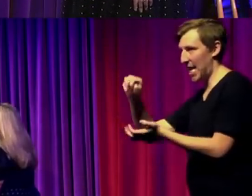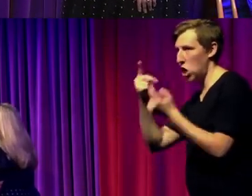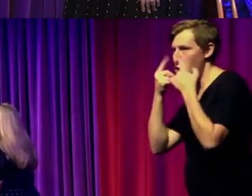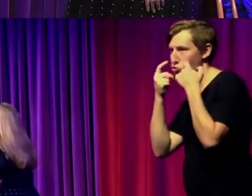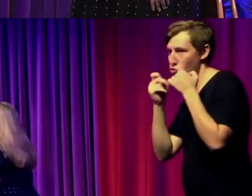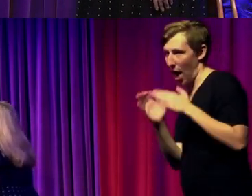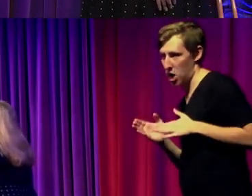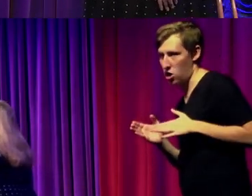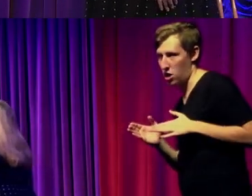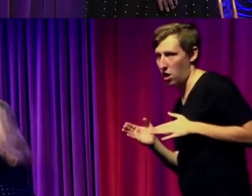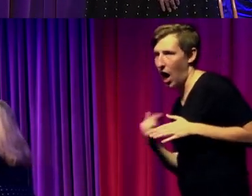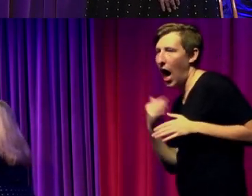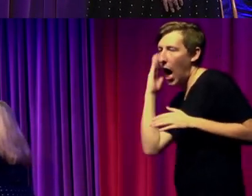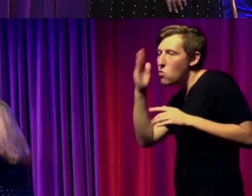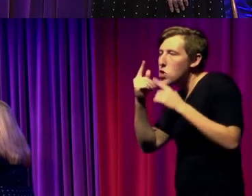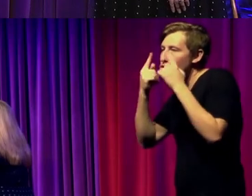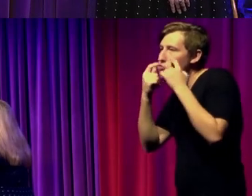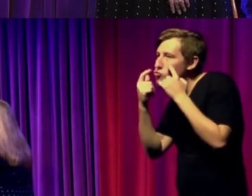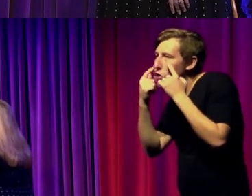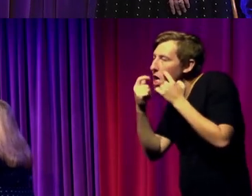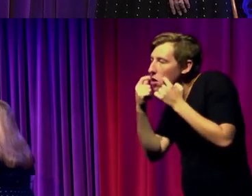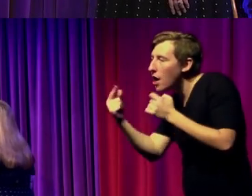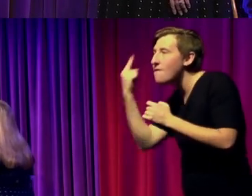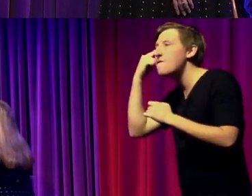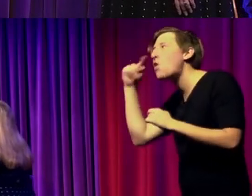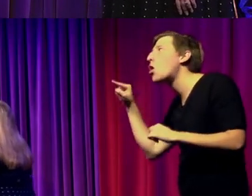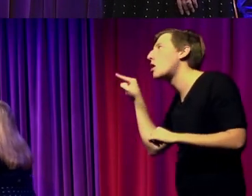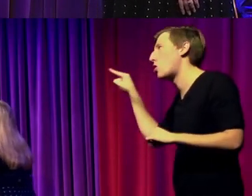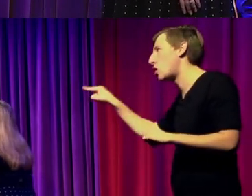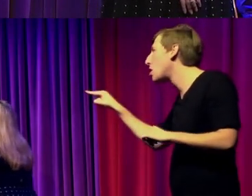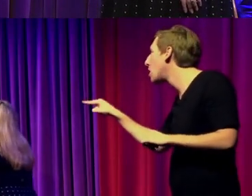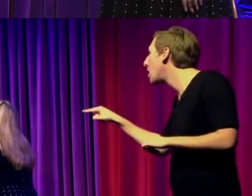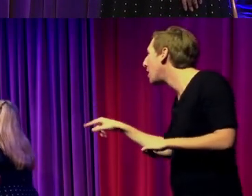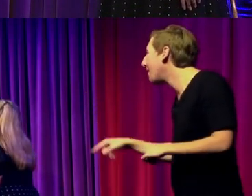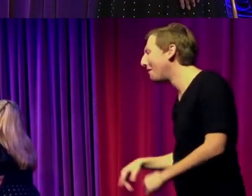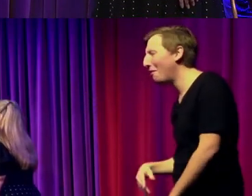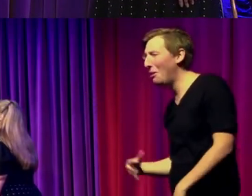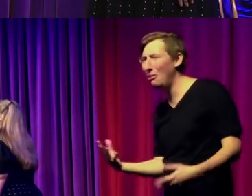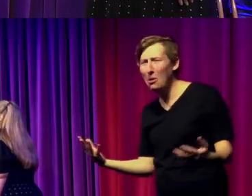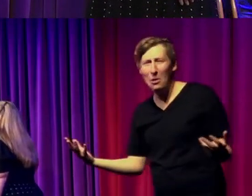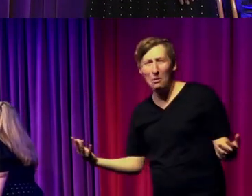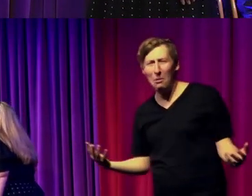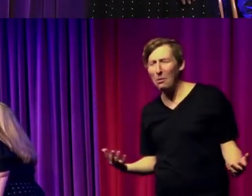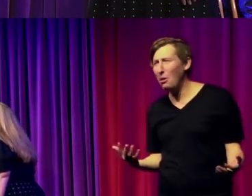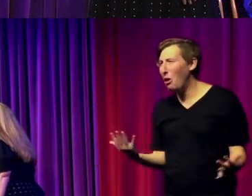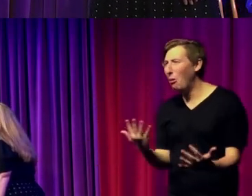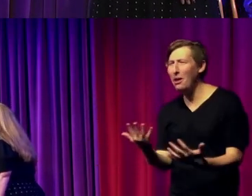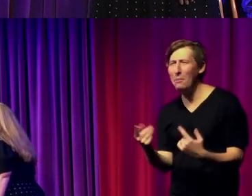I will be doing all of the crying for her. What about like...